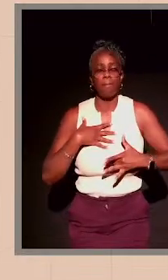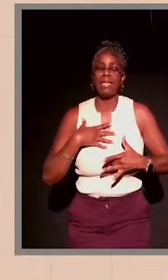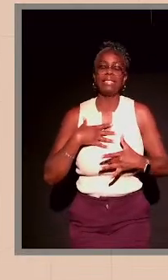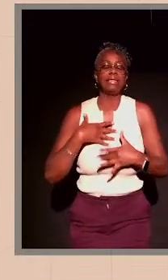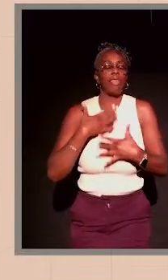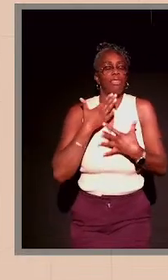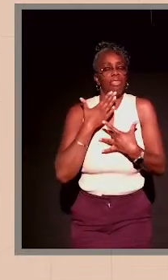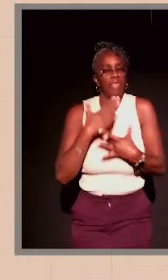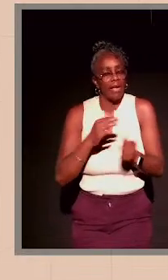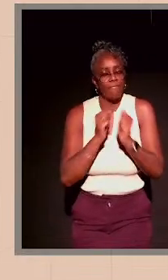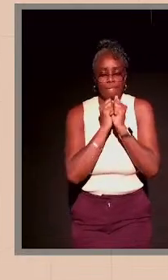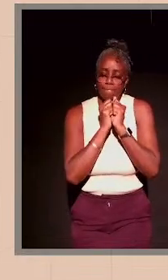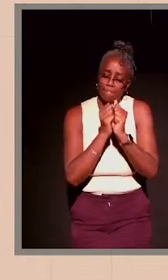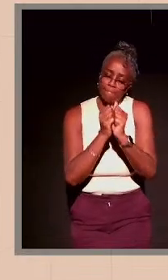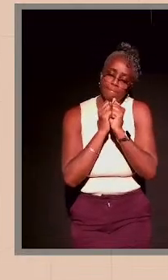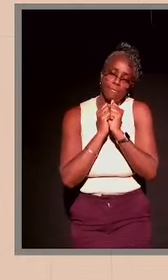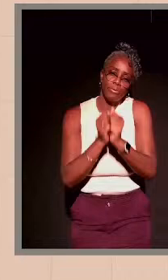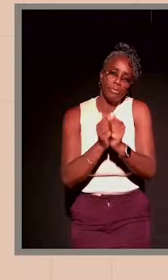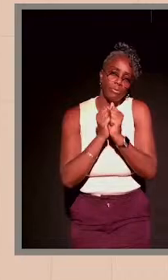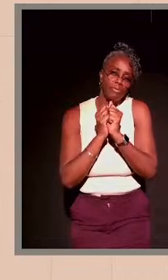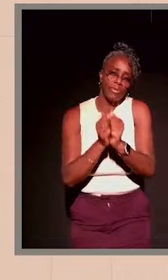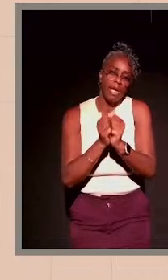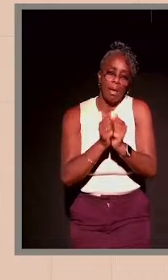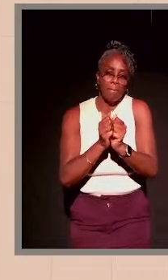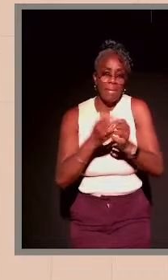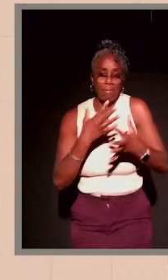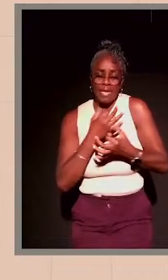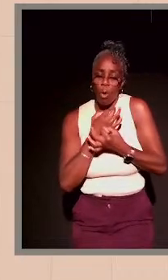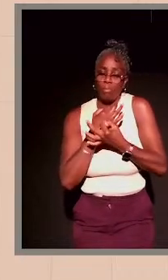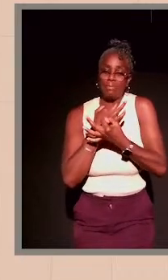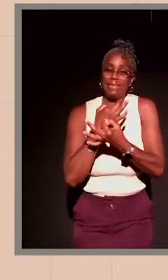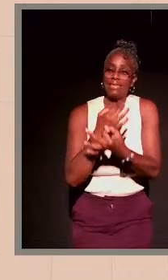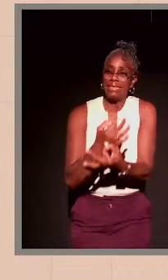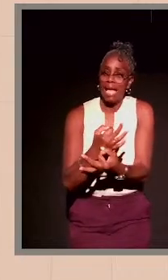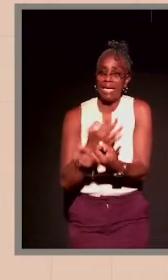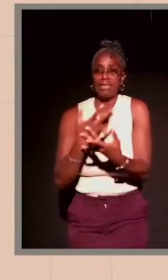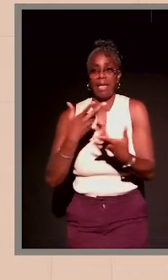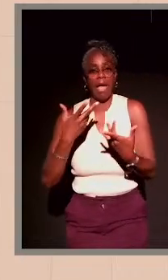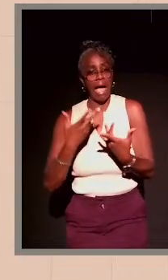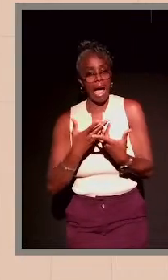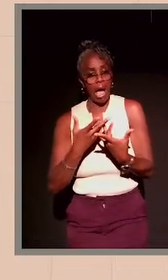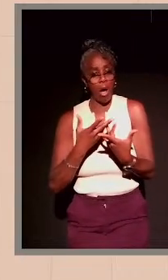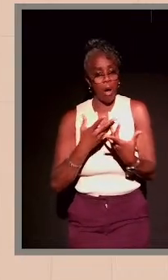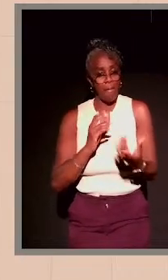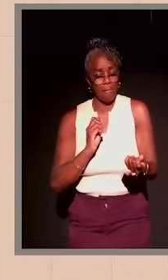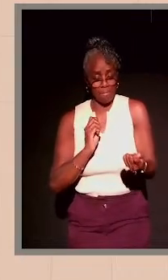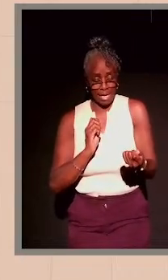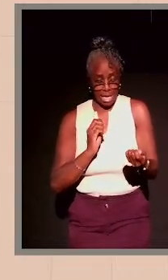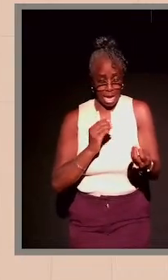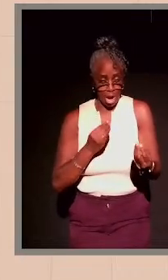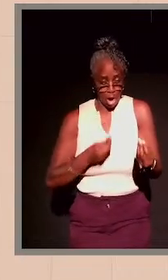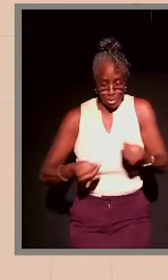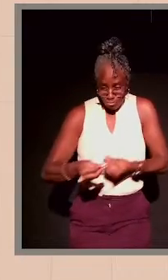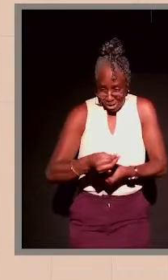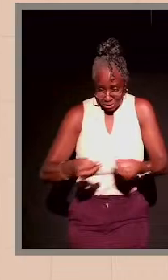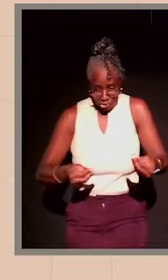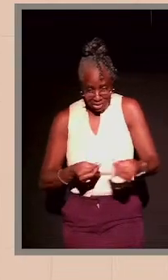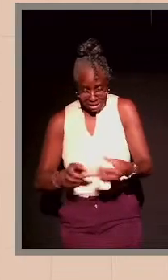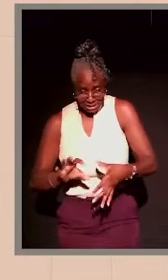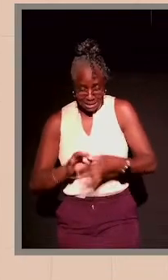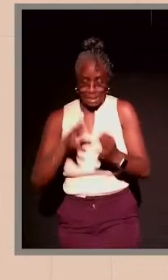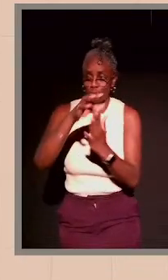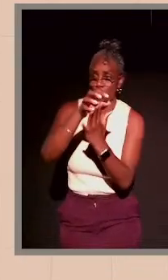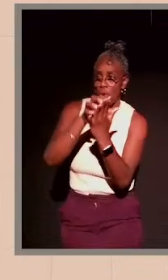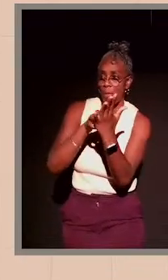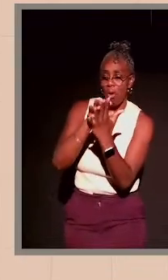for having been so obsessive about the way I arranged things within my program in